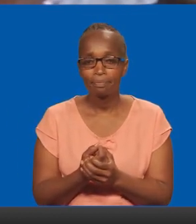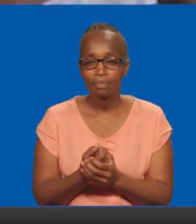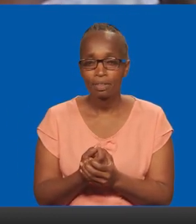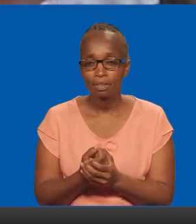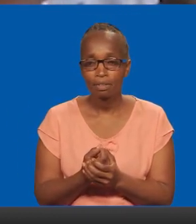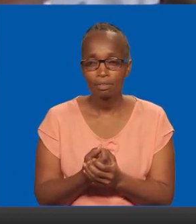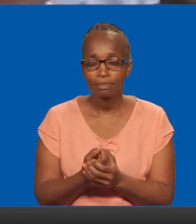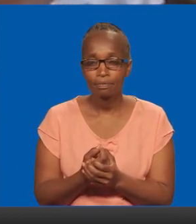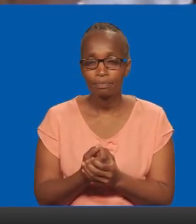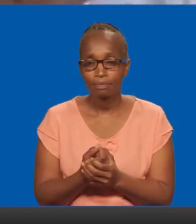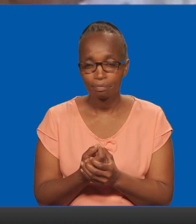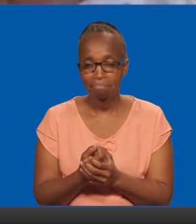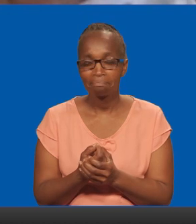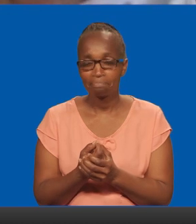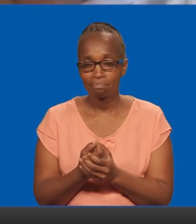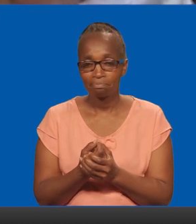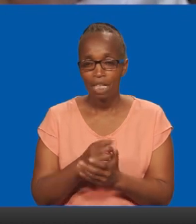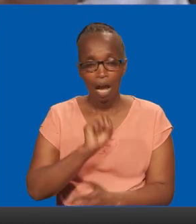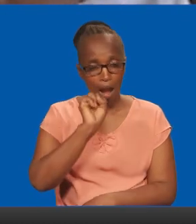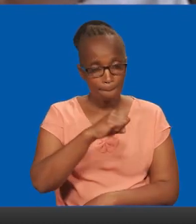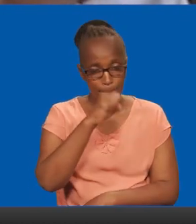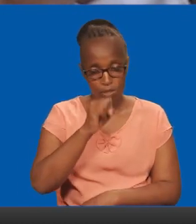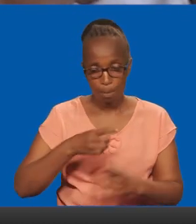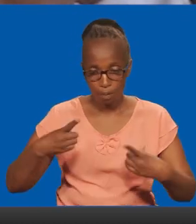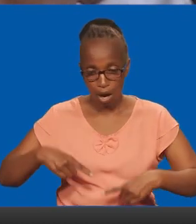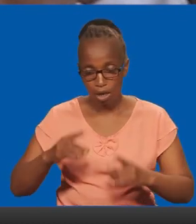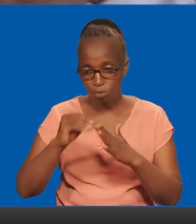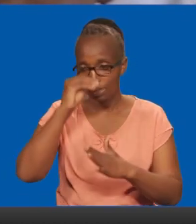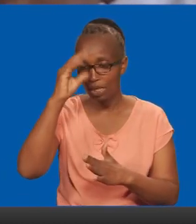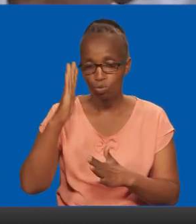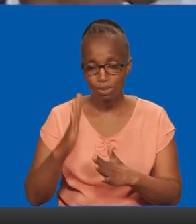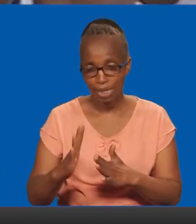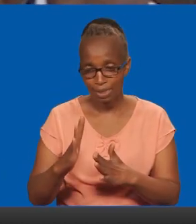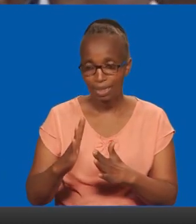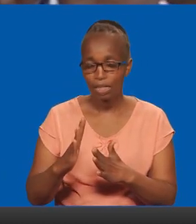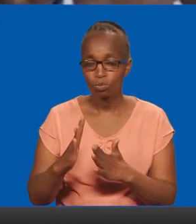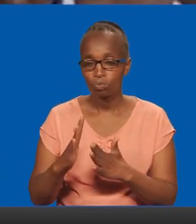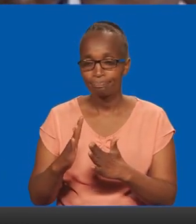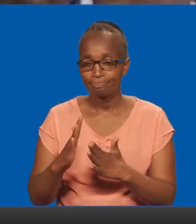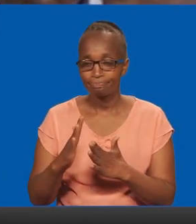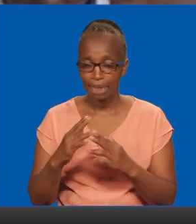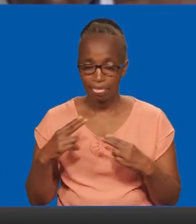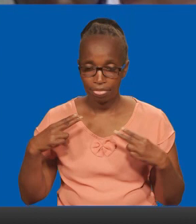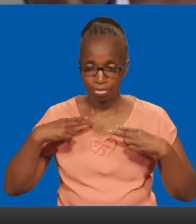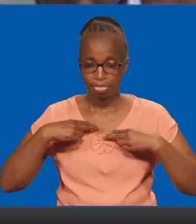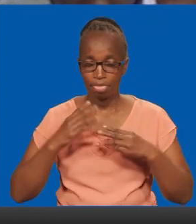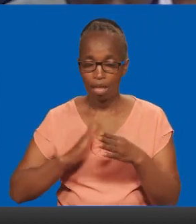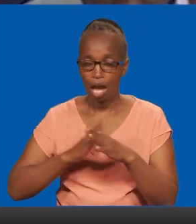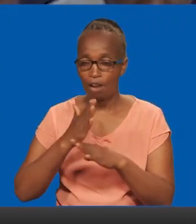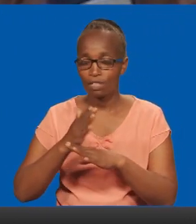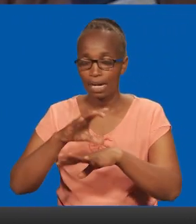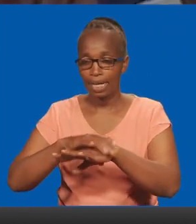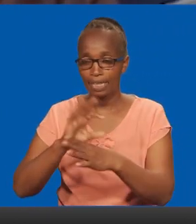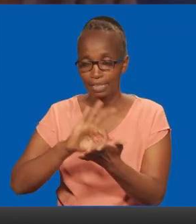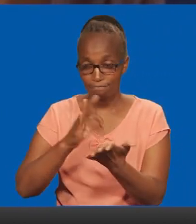Kidogo tu ya kusongesha kidogo, sindio? Yeah. Ameongeza hawataruhusu wanafunzi kuzembea baada ya kupata ufadhili huo,